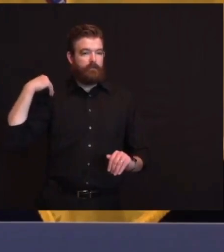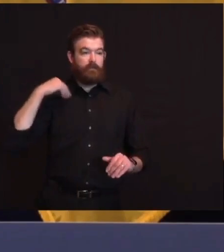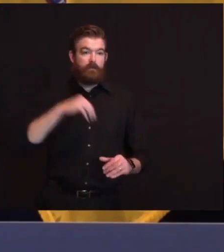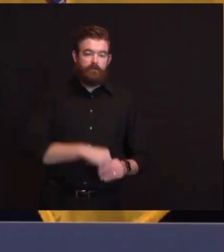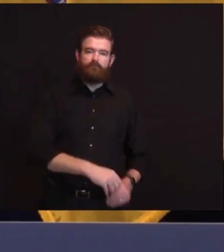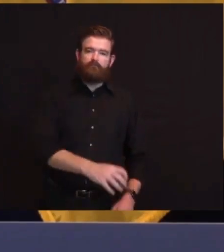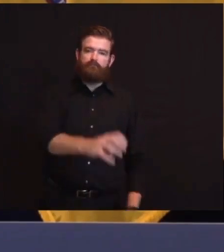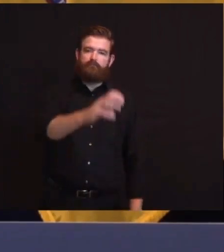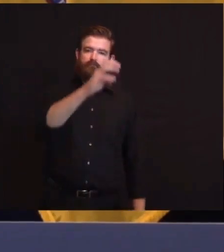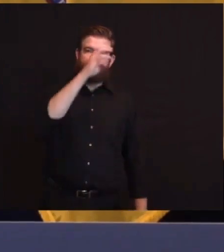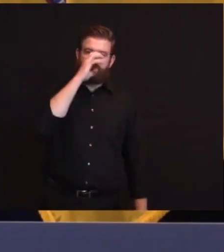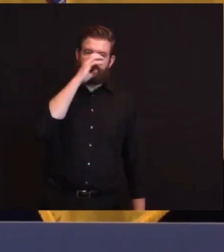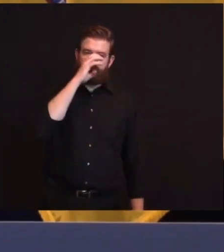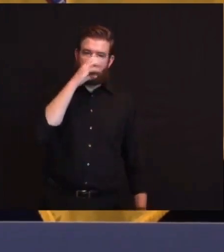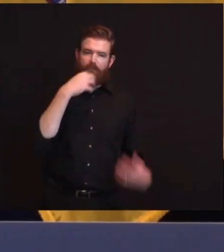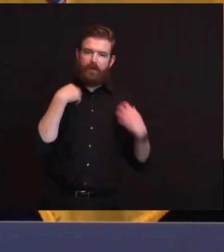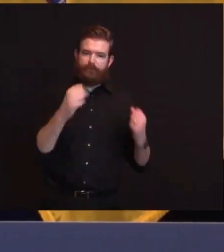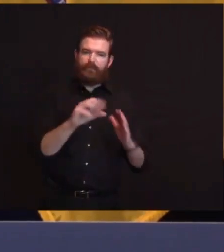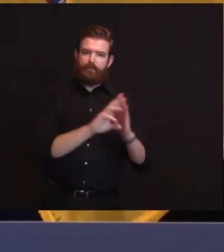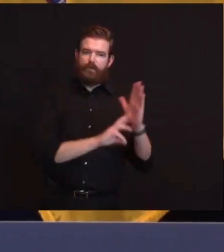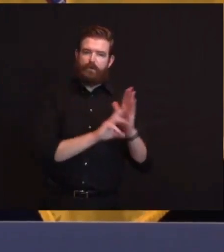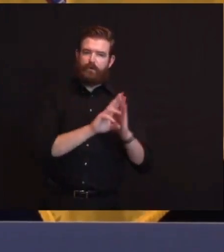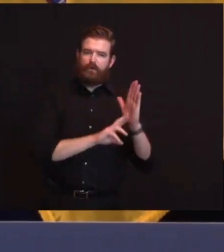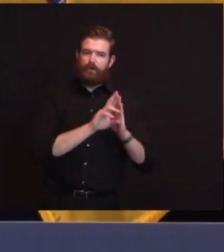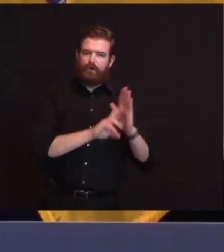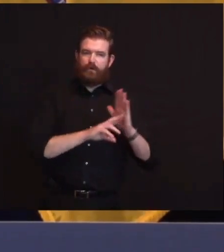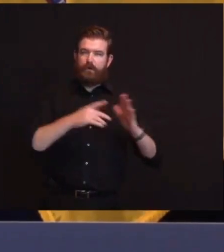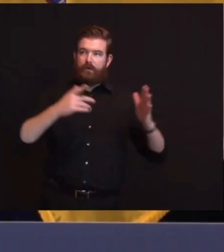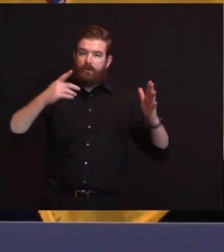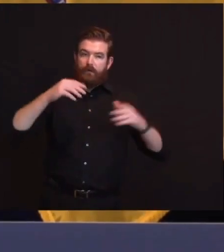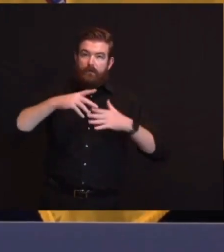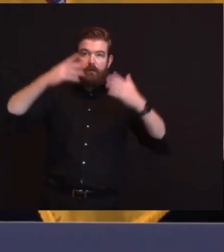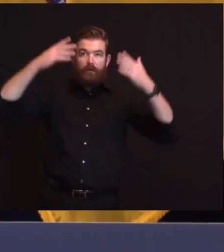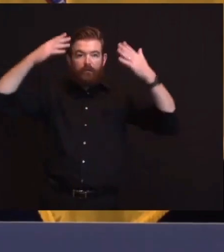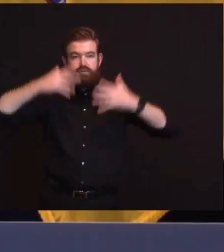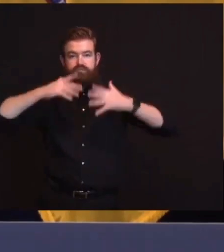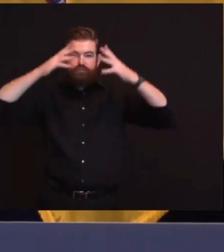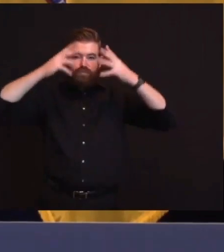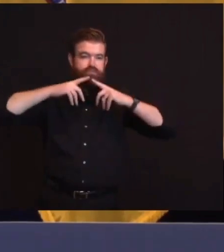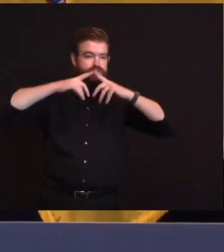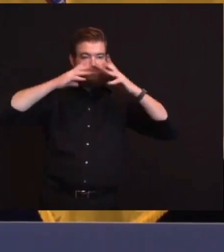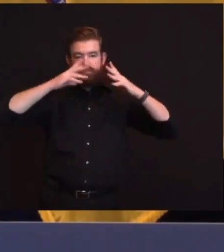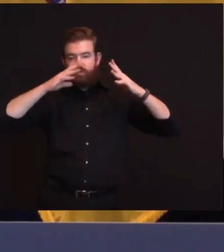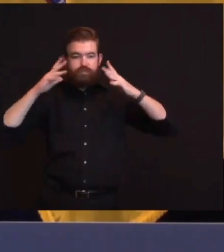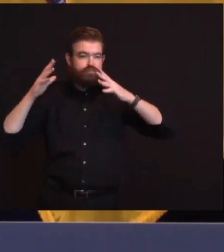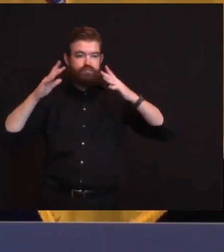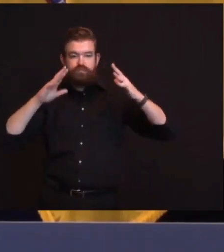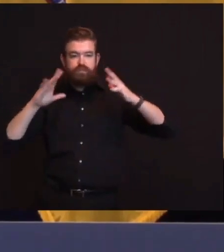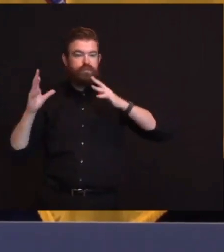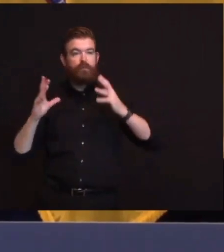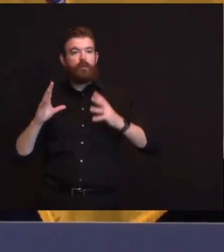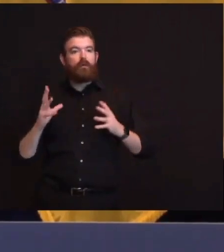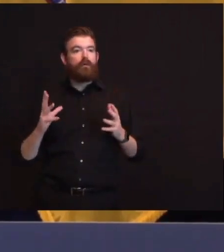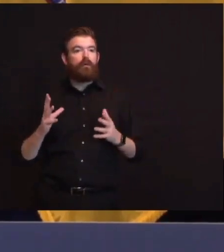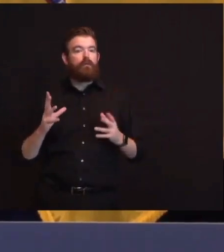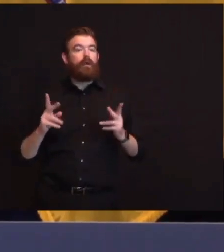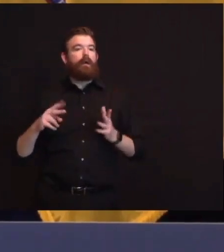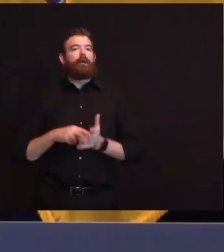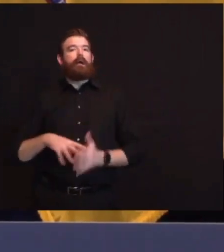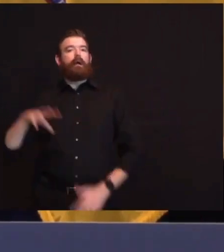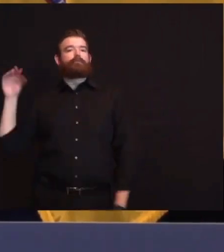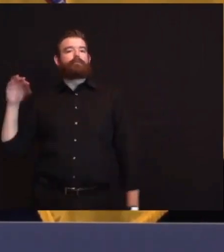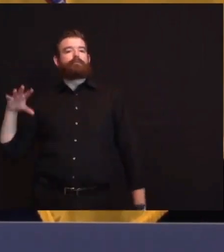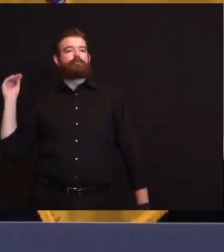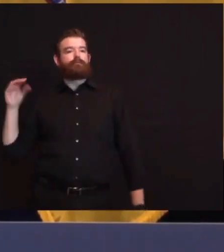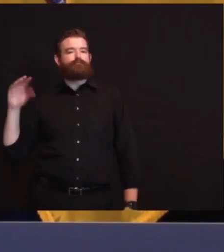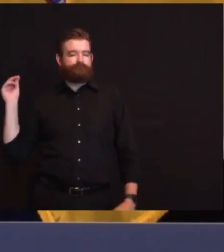distancing, partitions, face coverings, etc. That's forced more people outside. I would just say this, we can't